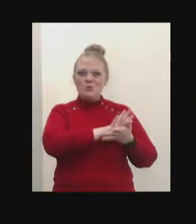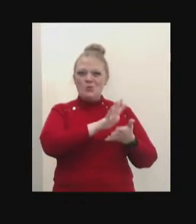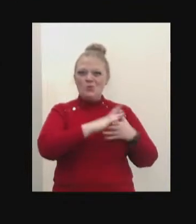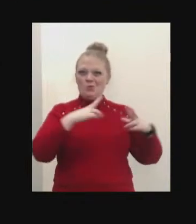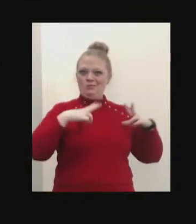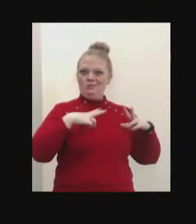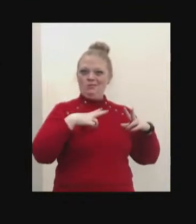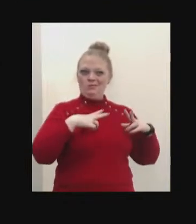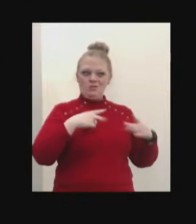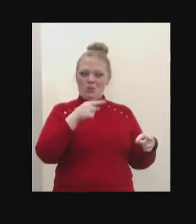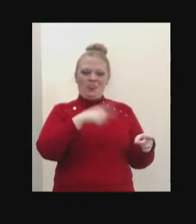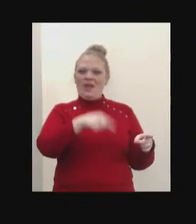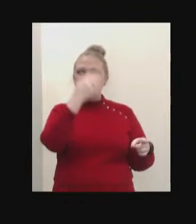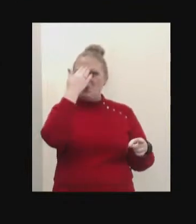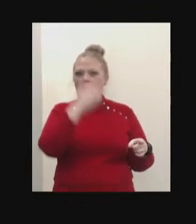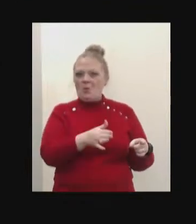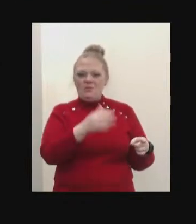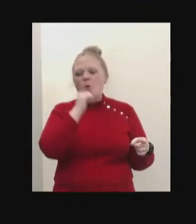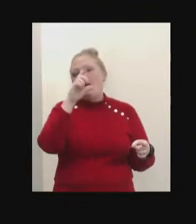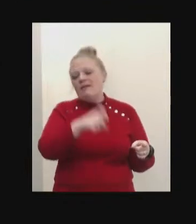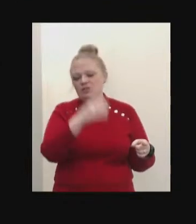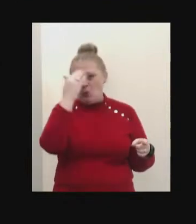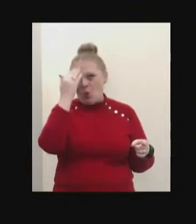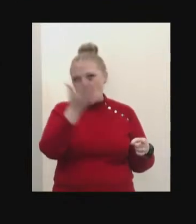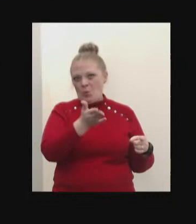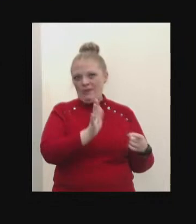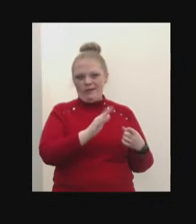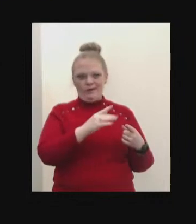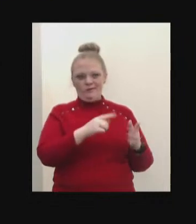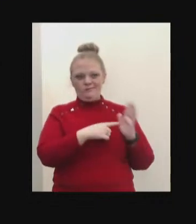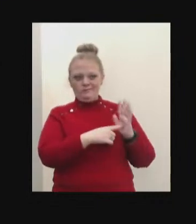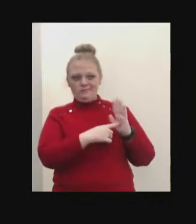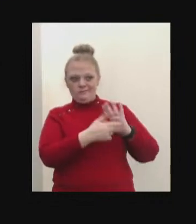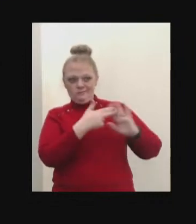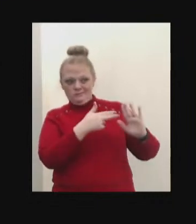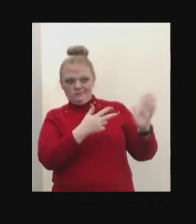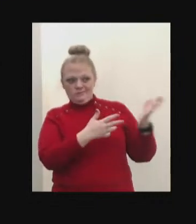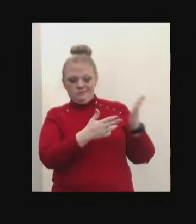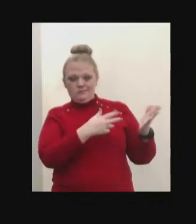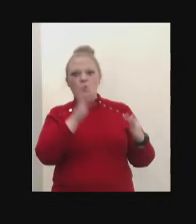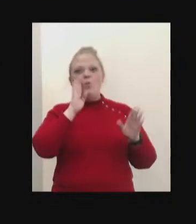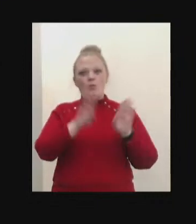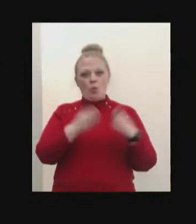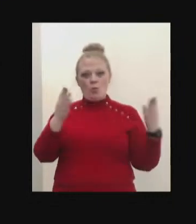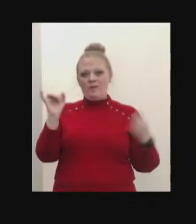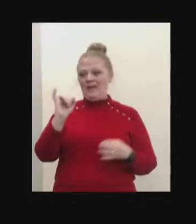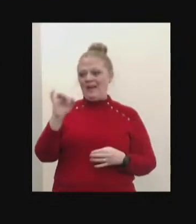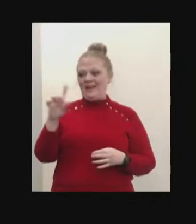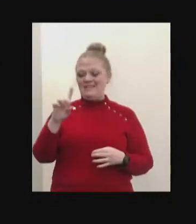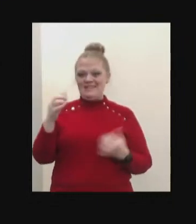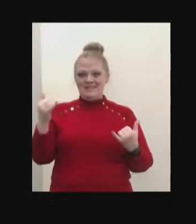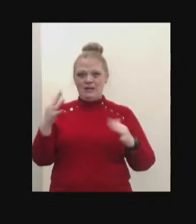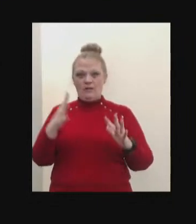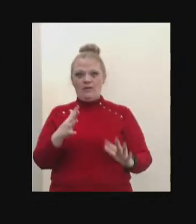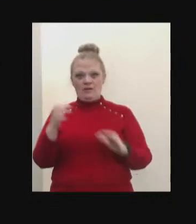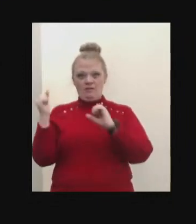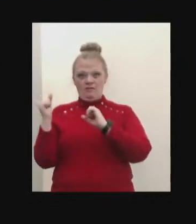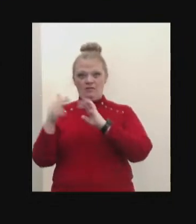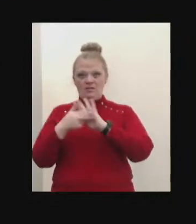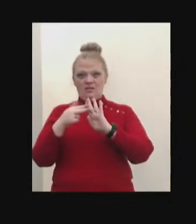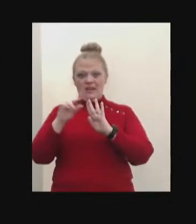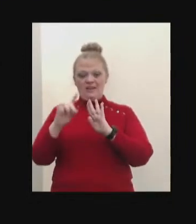their COVID-19 status if they have symptoms. We are going to open up our ID Now, which is our rapid molecular diagnostic